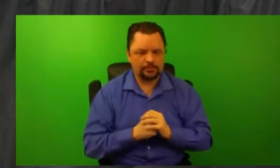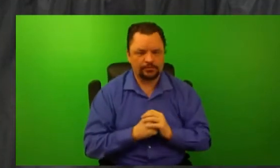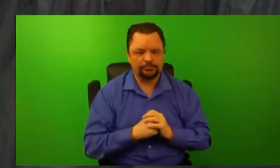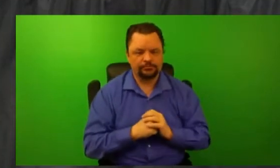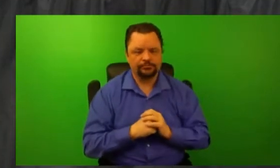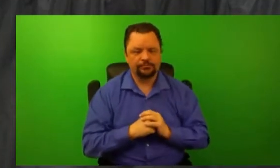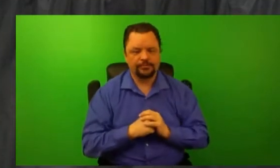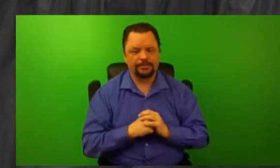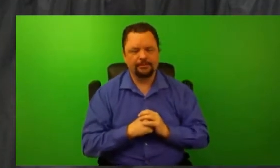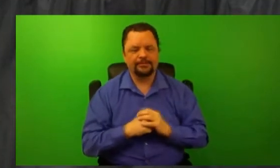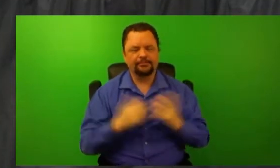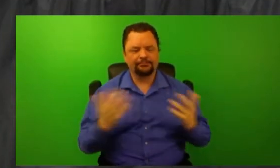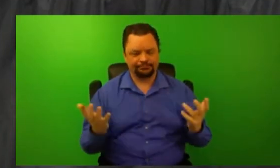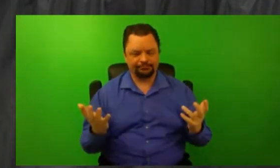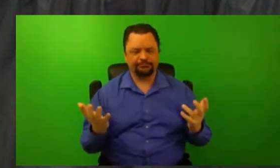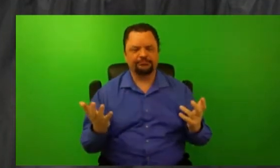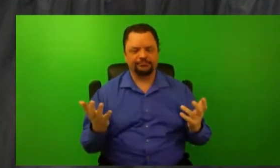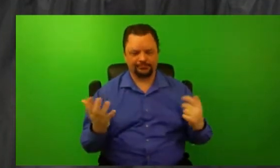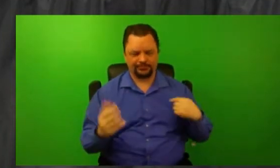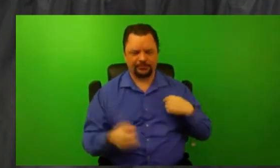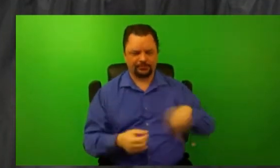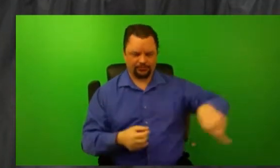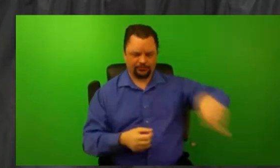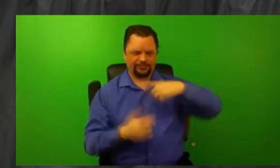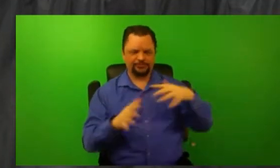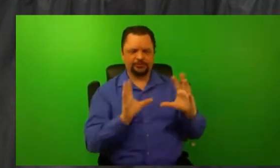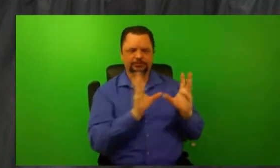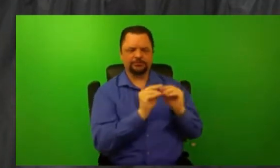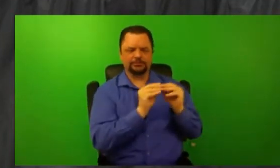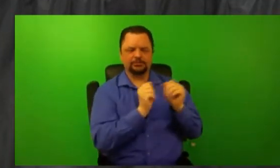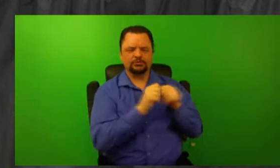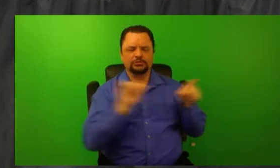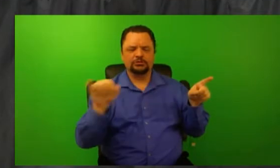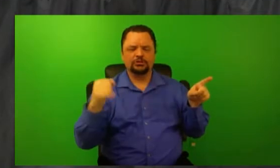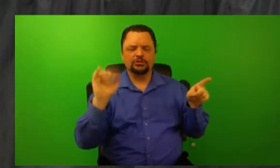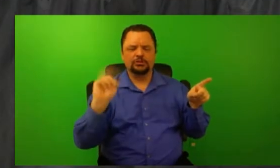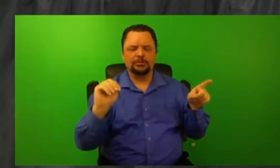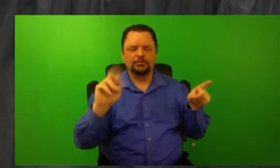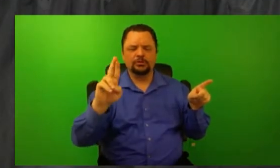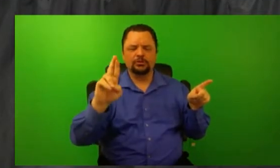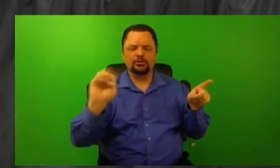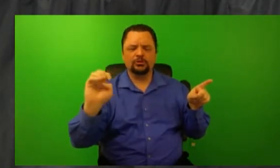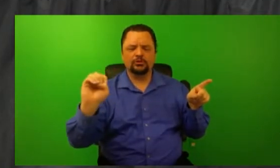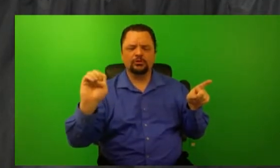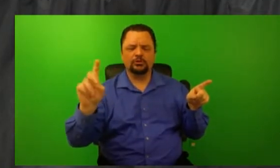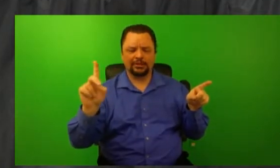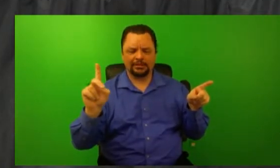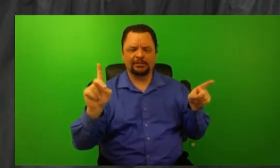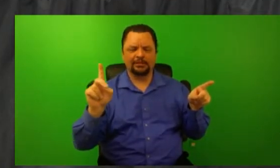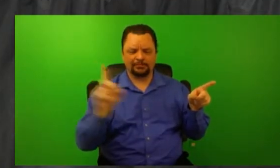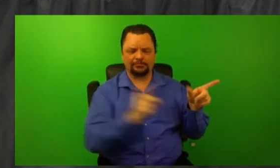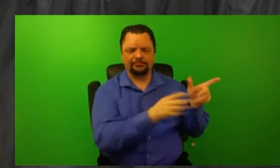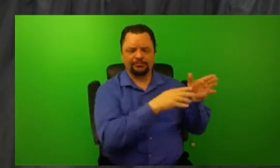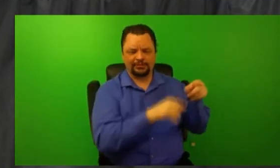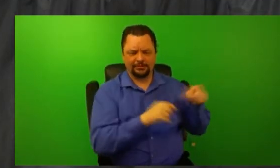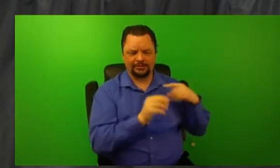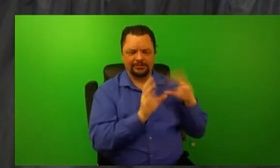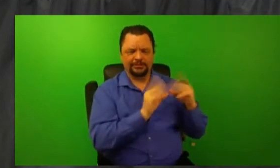We met with Jim Reed, who's the head of the Pikes Peak Regional Office of Emergency